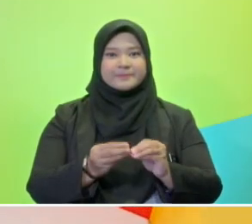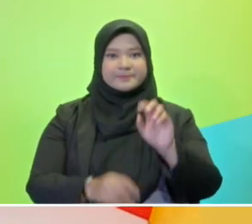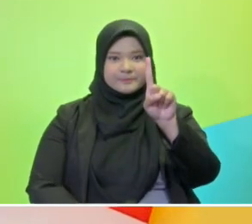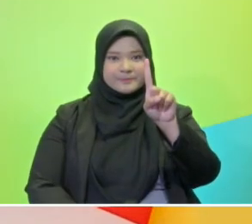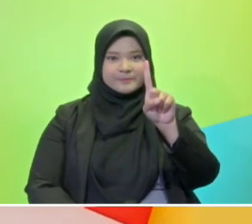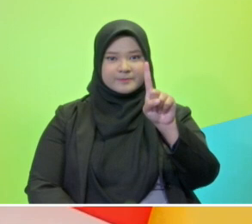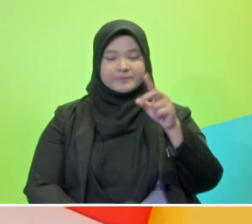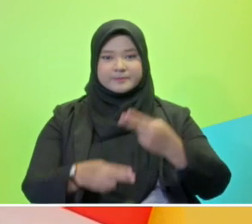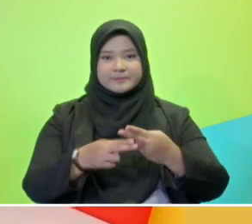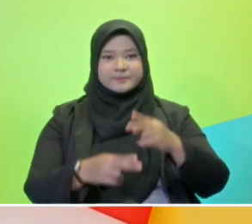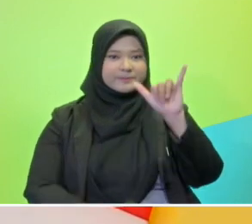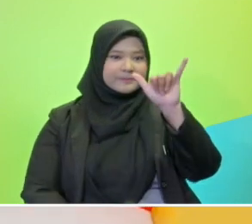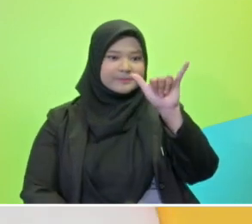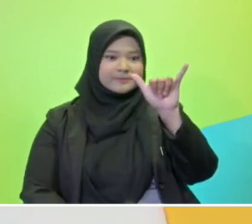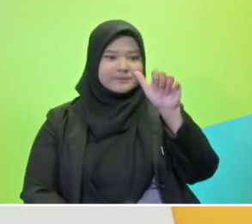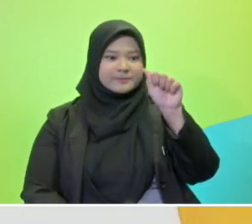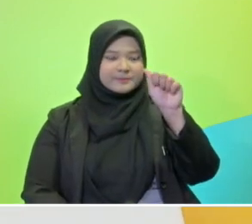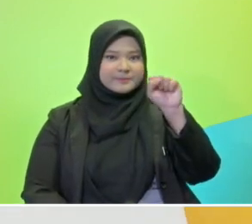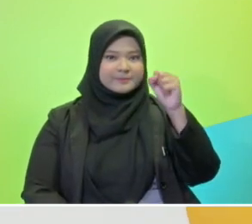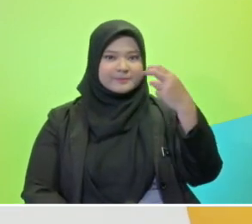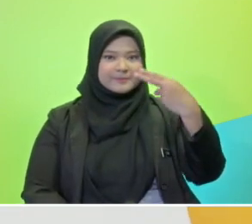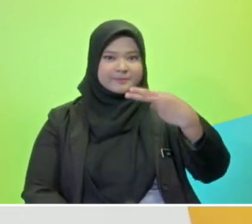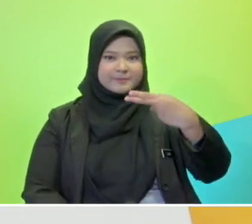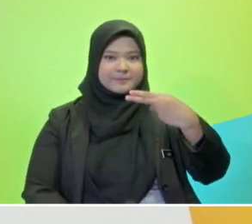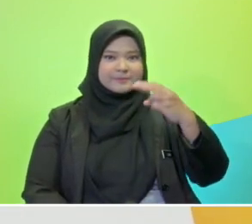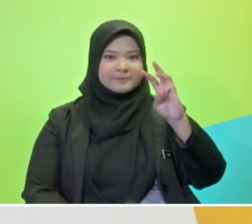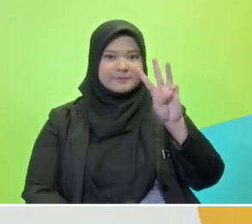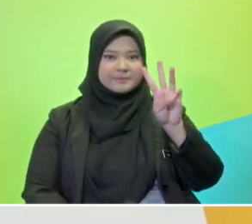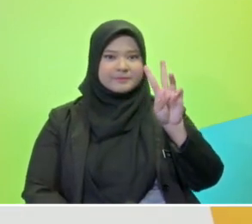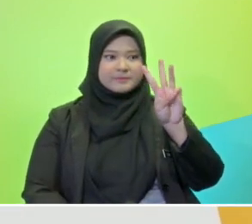Mertajam, Pulau Pinang. Hi, Yashwini. Hi, Yashwini.